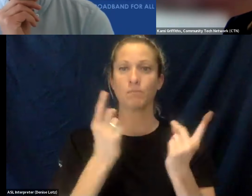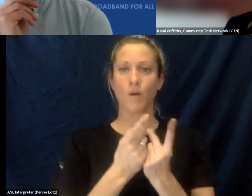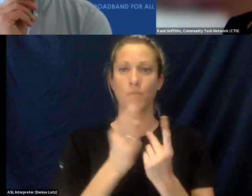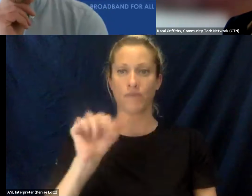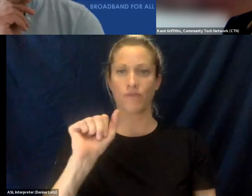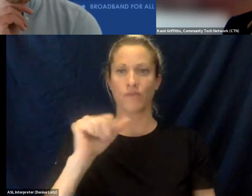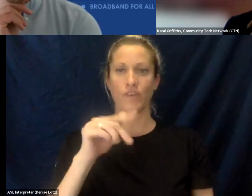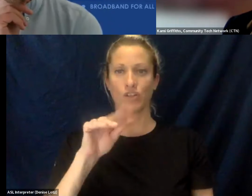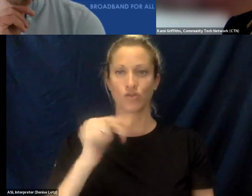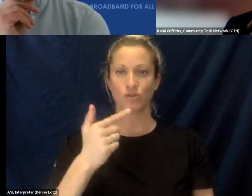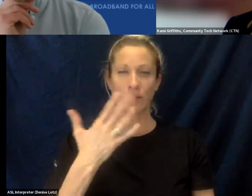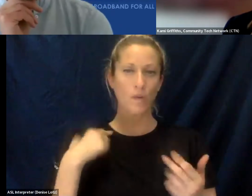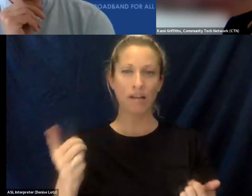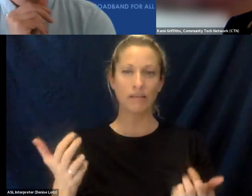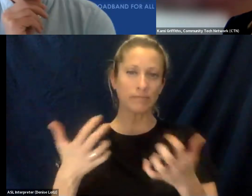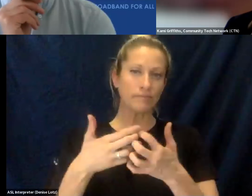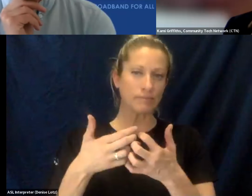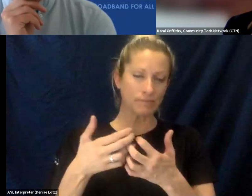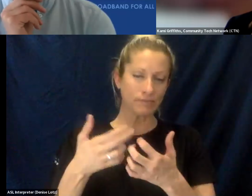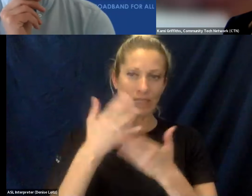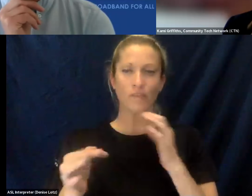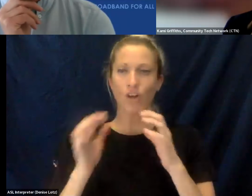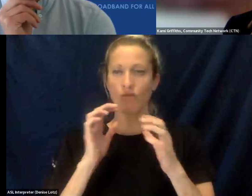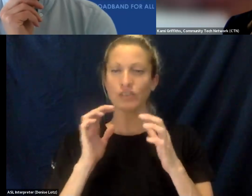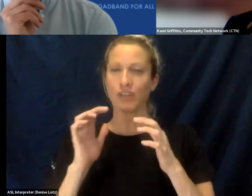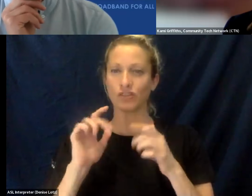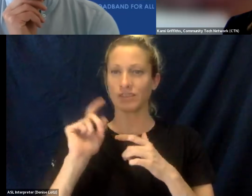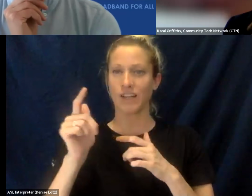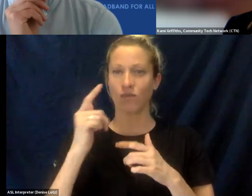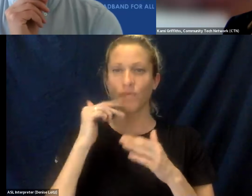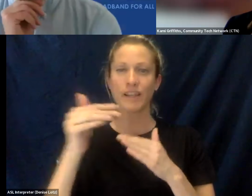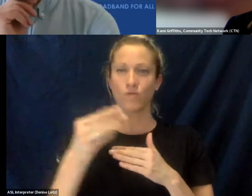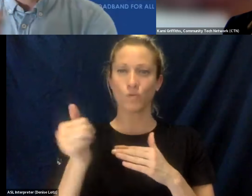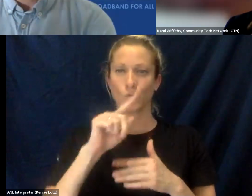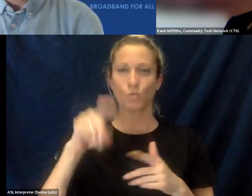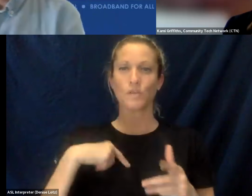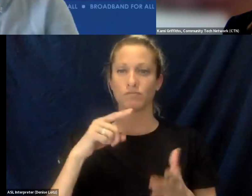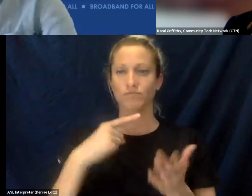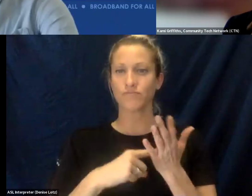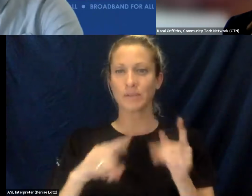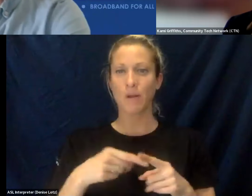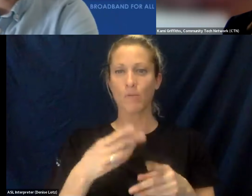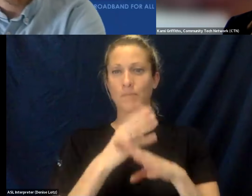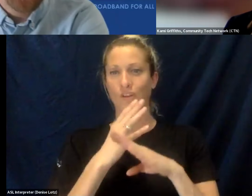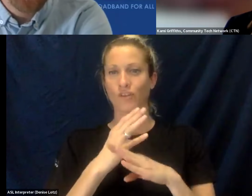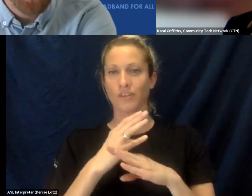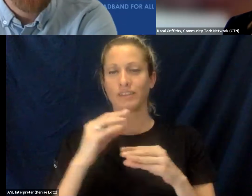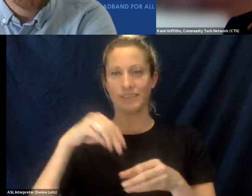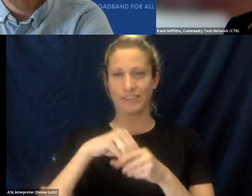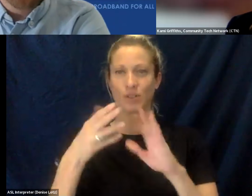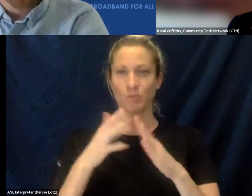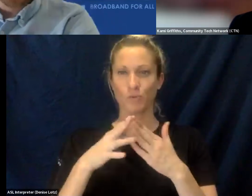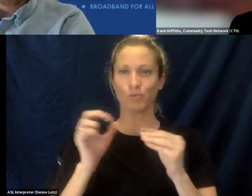we can string that into some of the conversations in the next few questions when we start talking about barriers in the community.